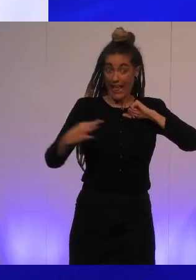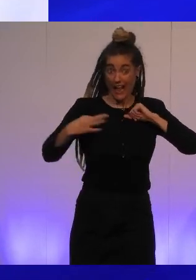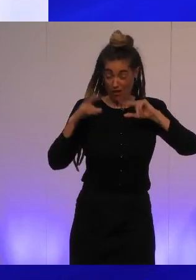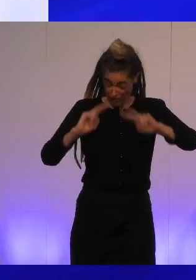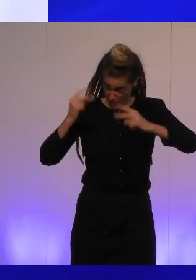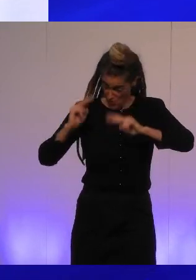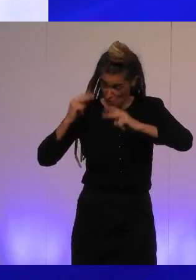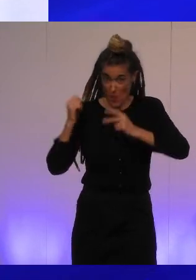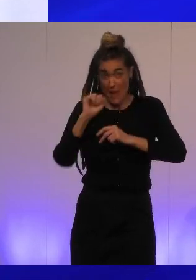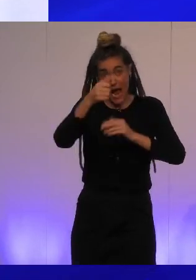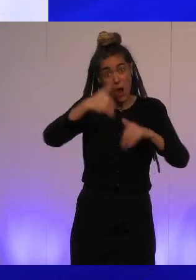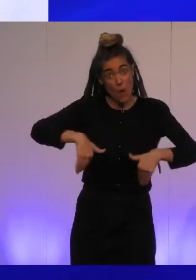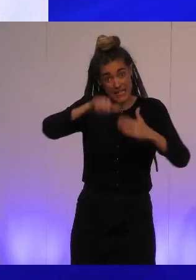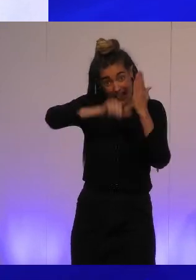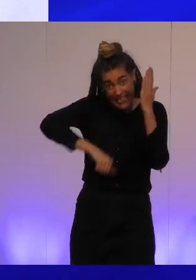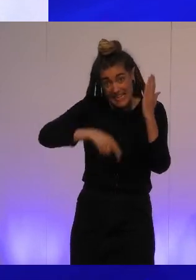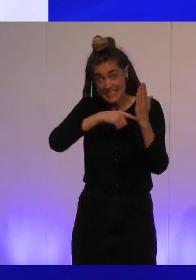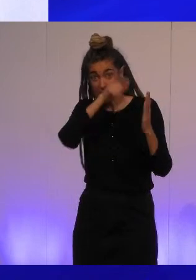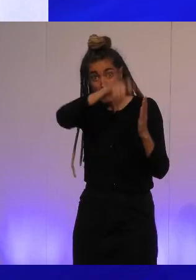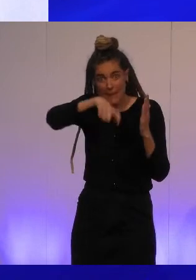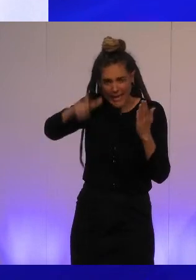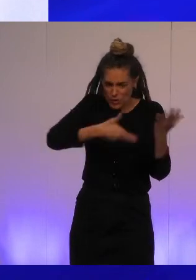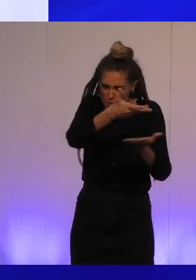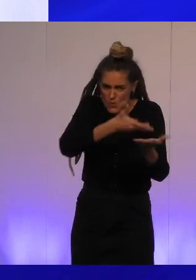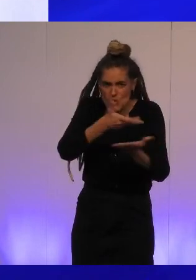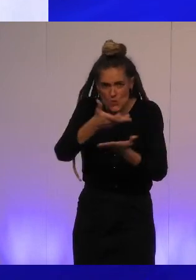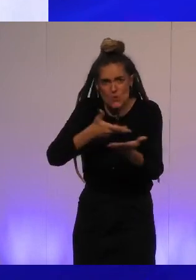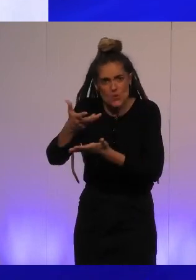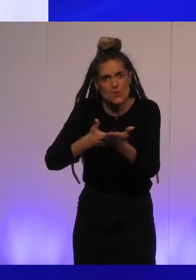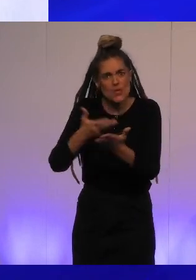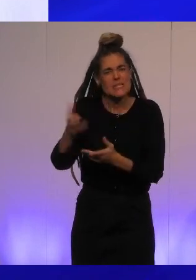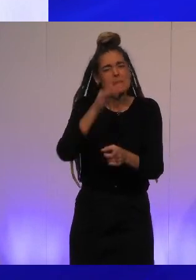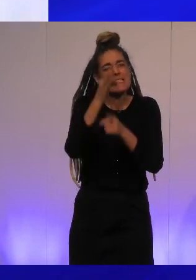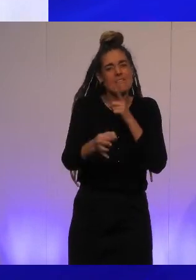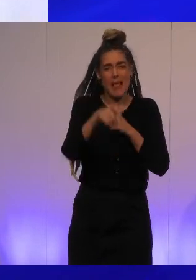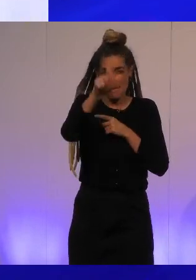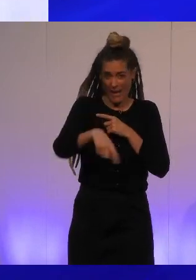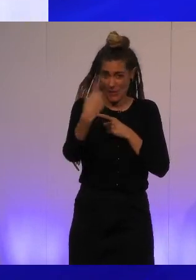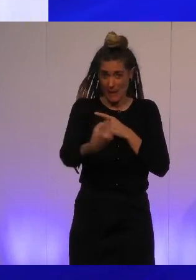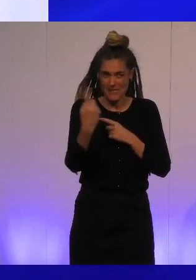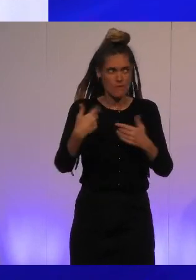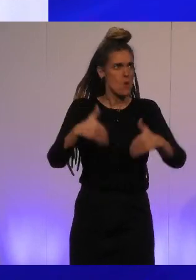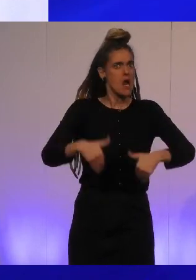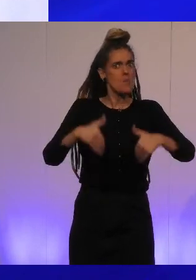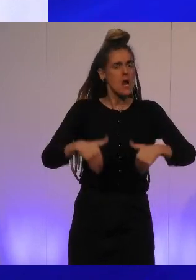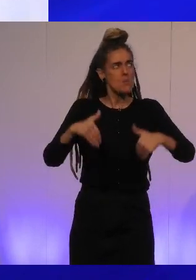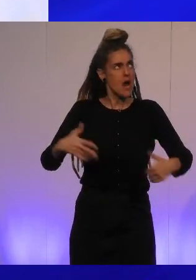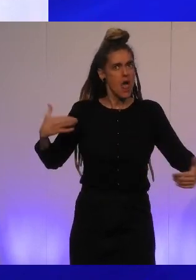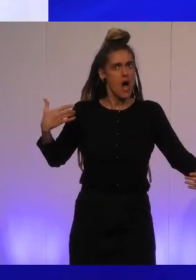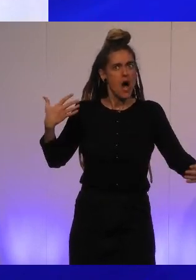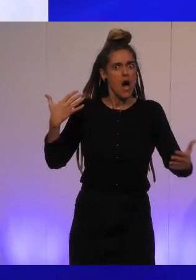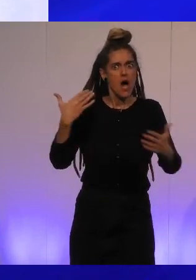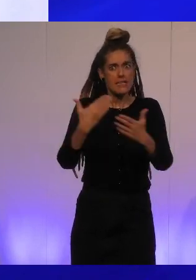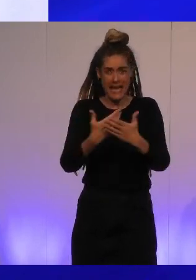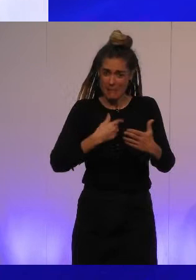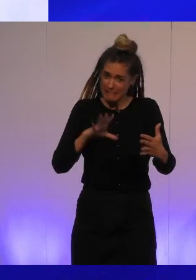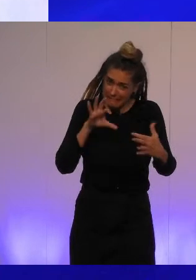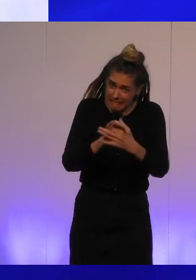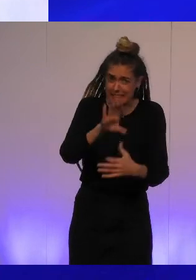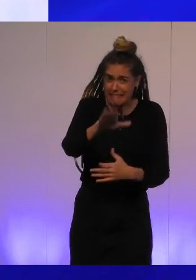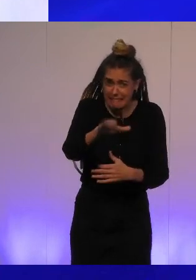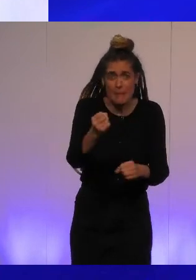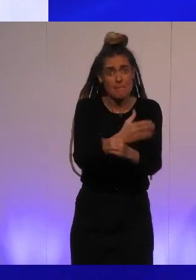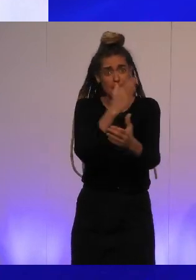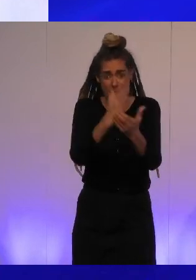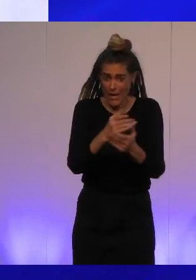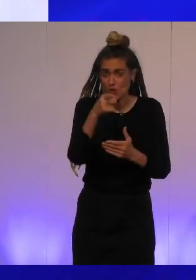lists and talk with patients, particularly those that have waited longest, to make sure we are continuing to